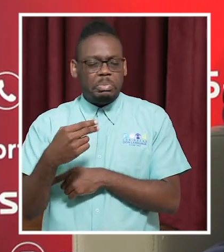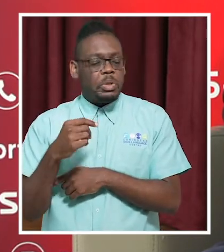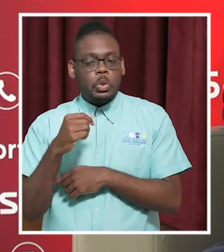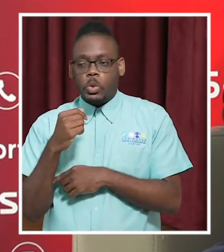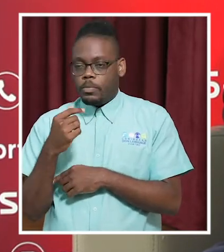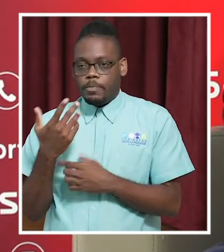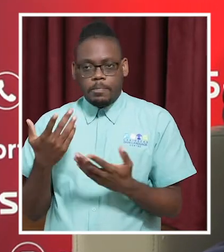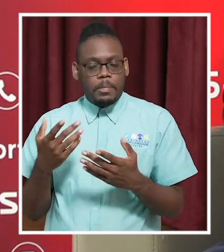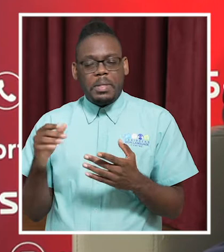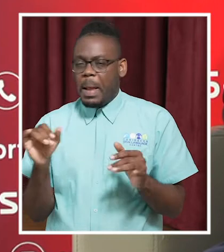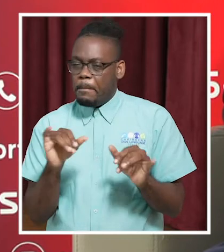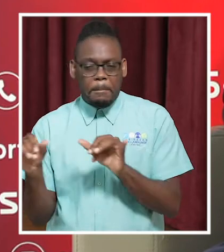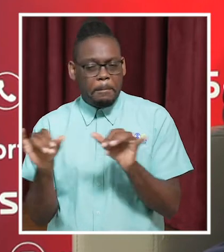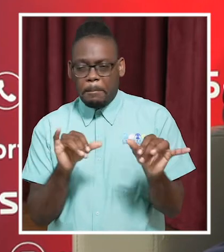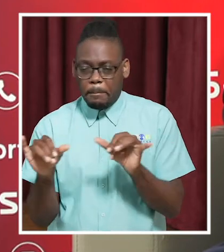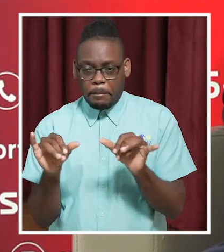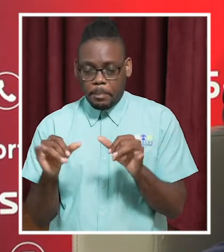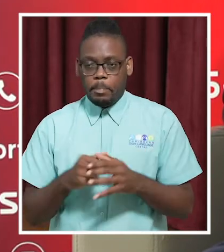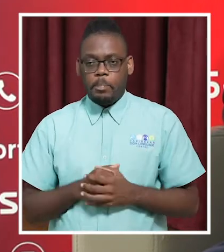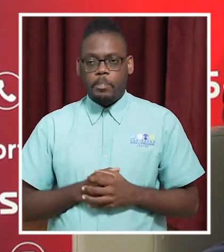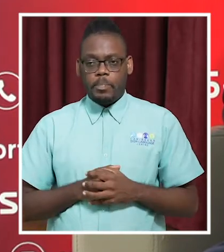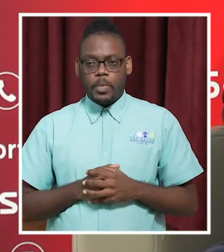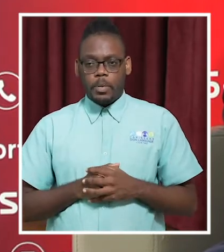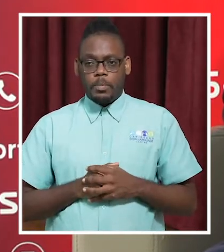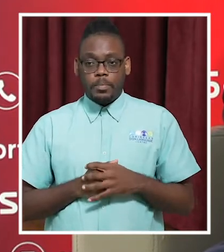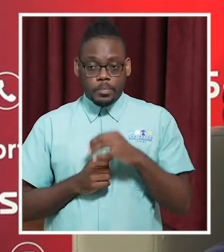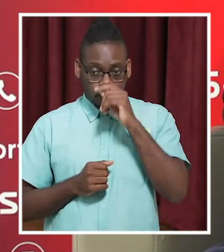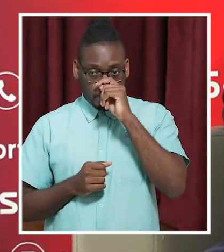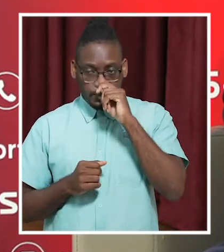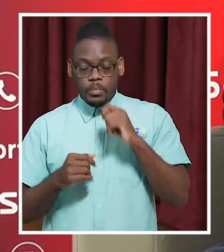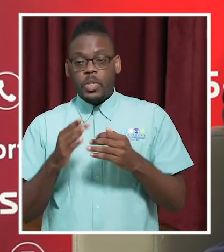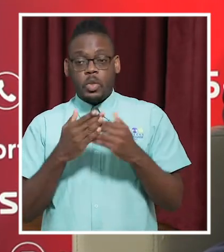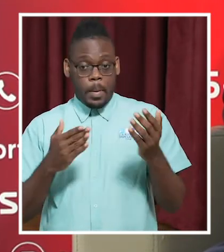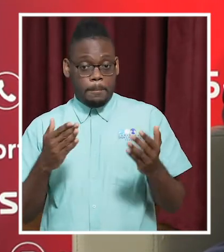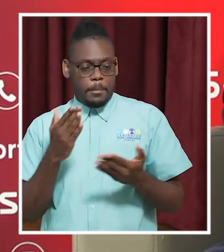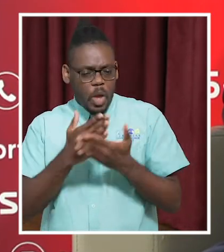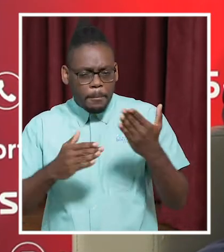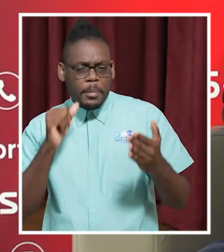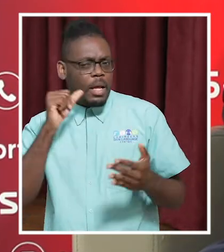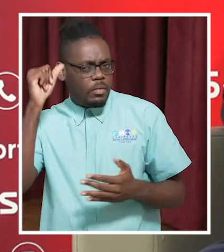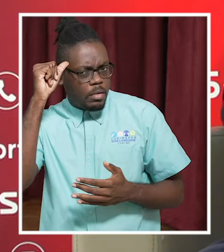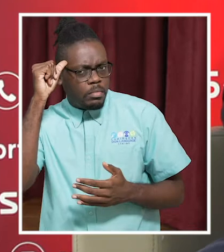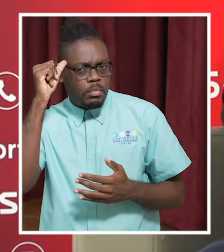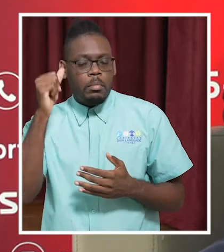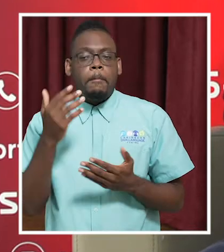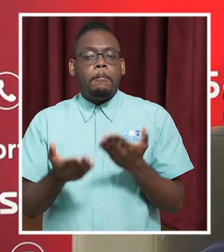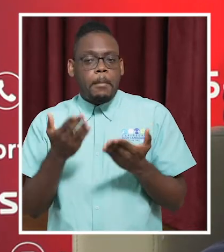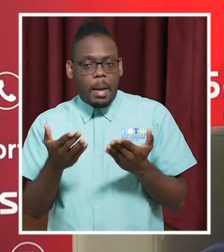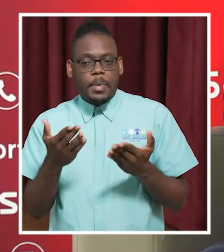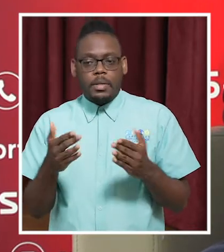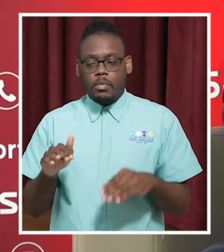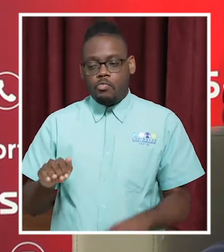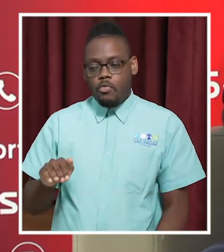the adults who are affected would have had some signs of it growing up. So it would not affect an adult who did not have any signs